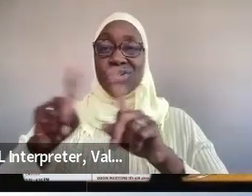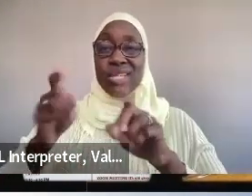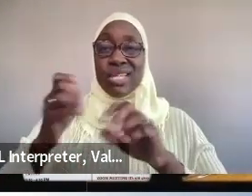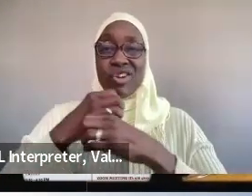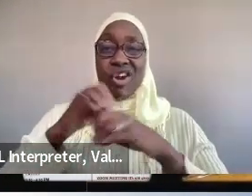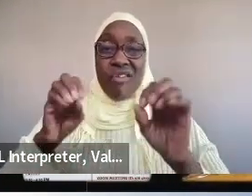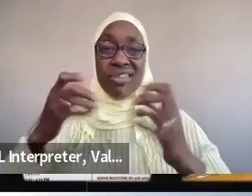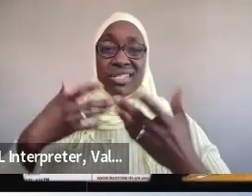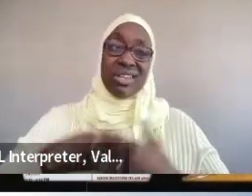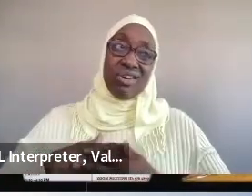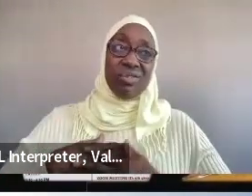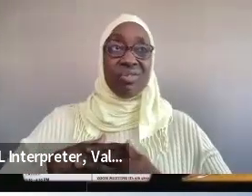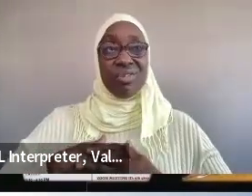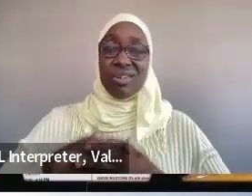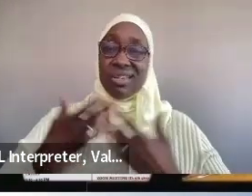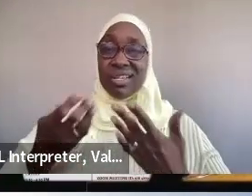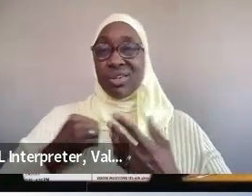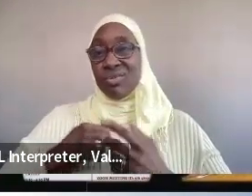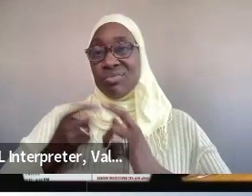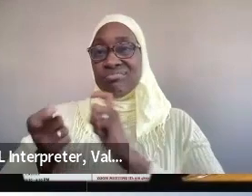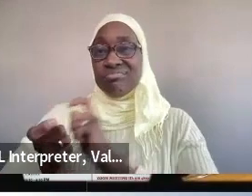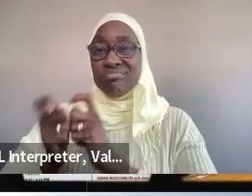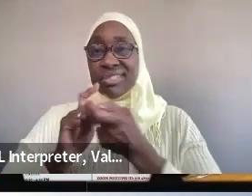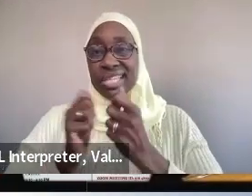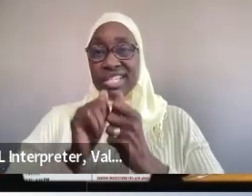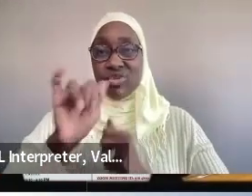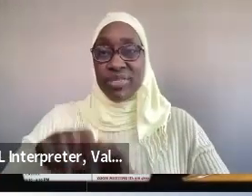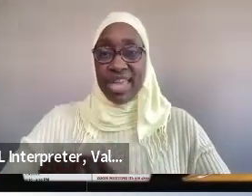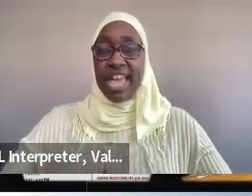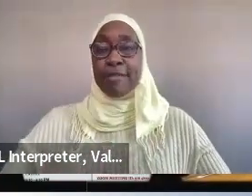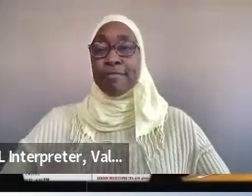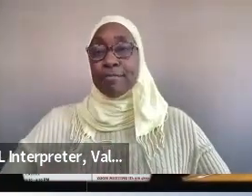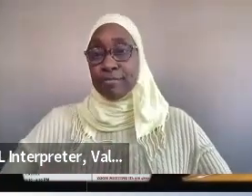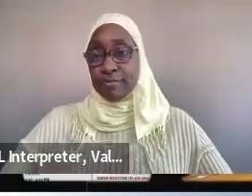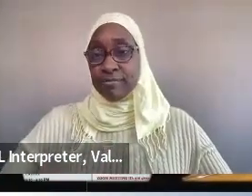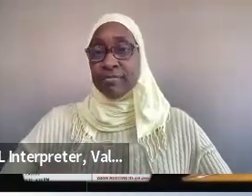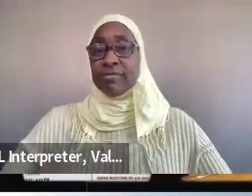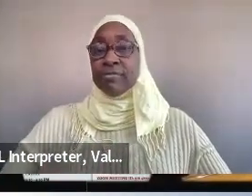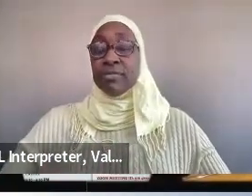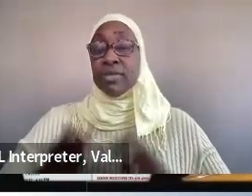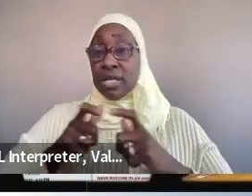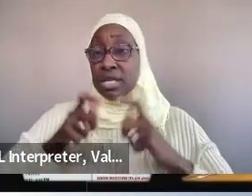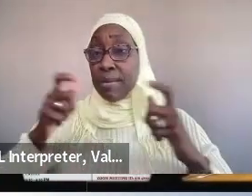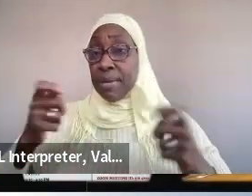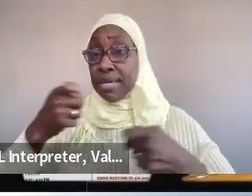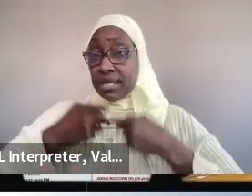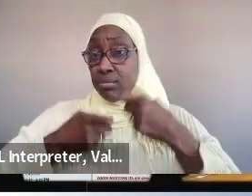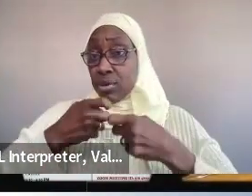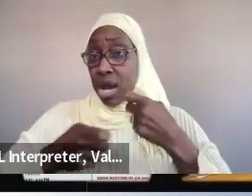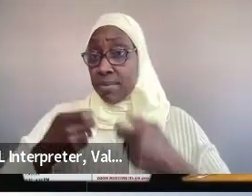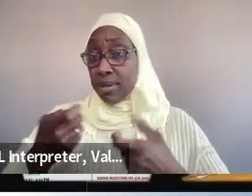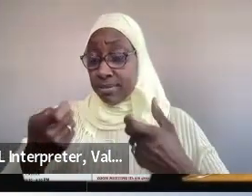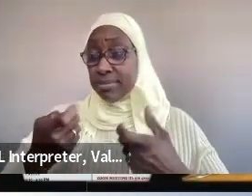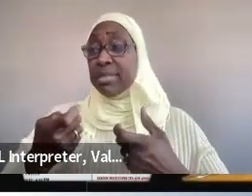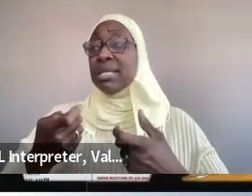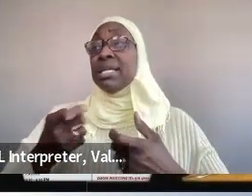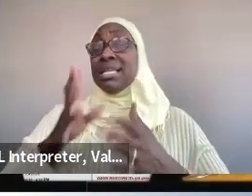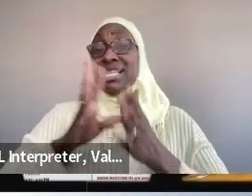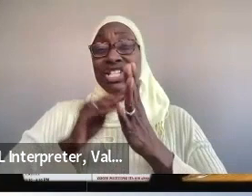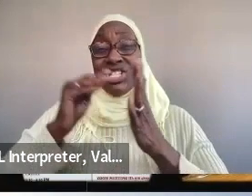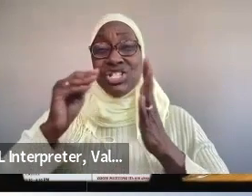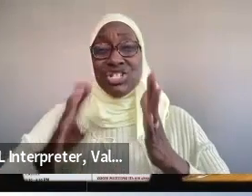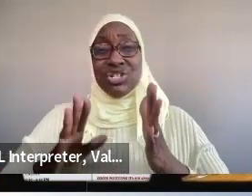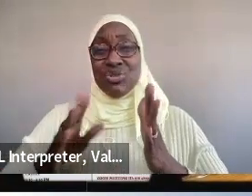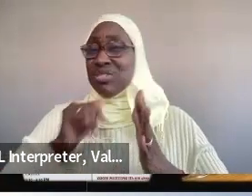going through a period of transition with that. I think the biggest problem we've faced is kind of students